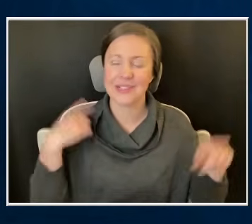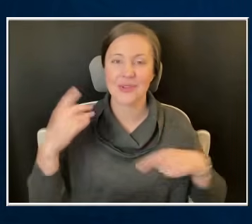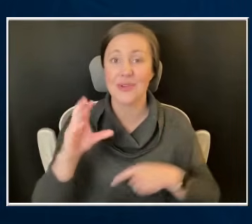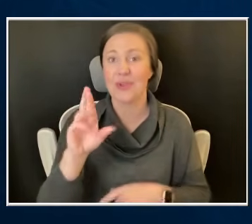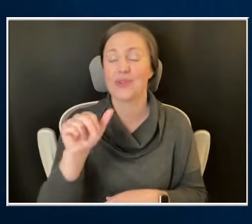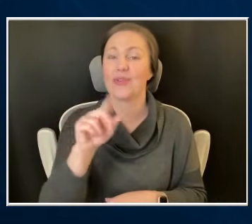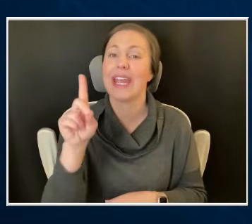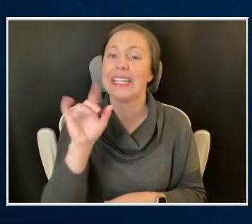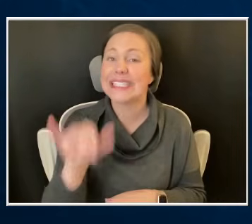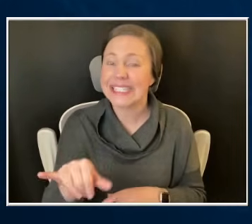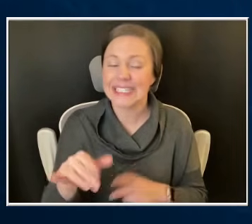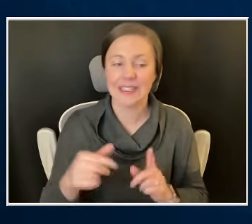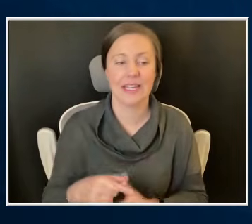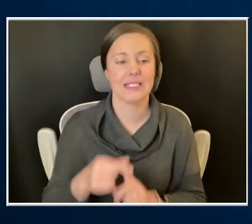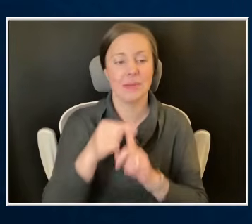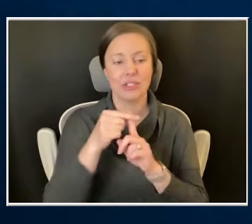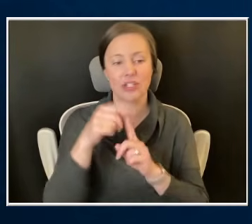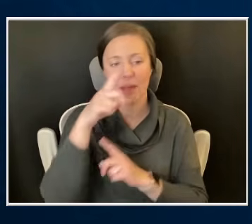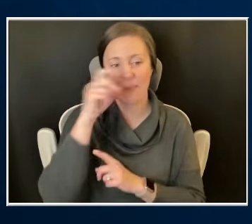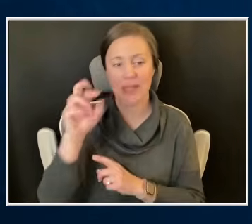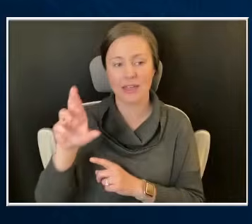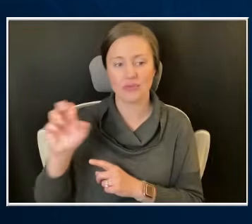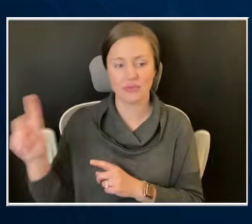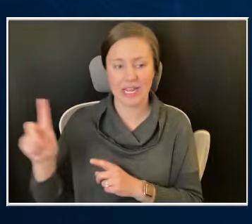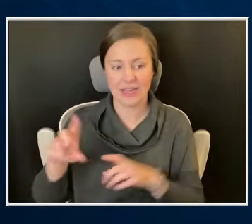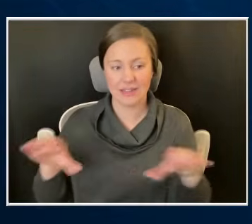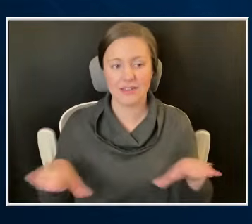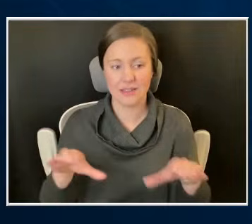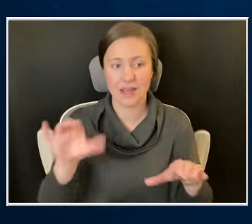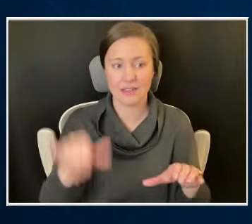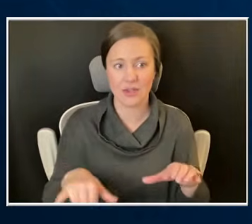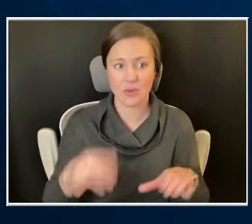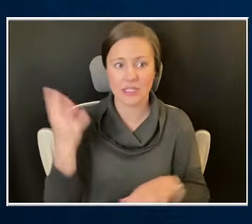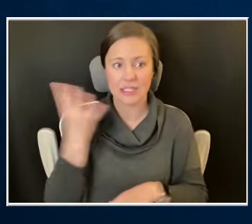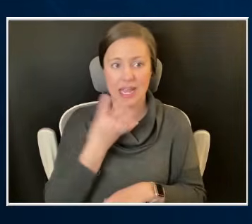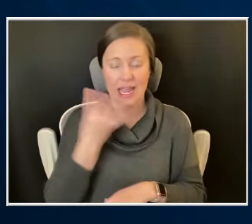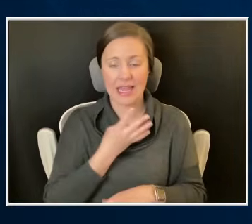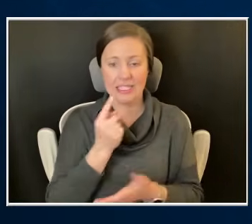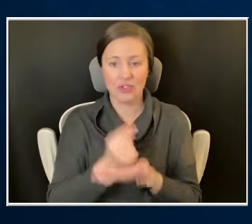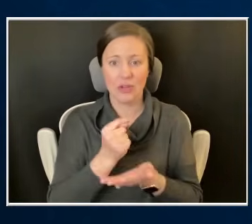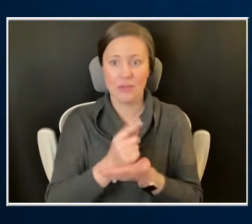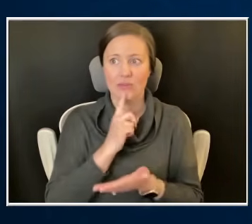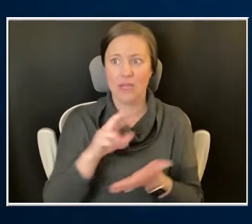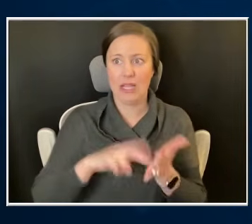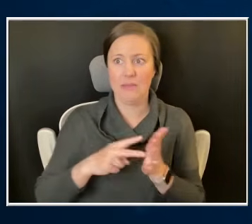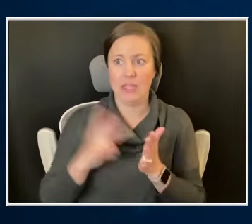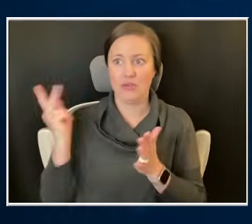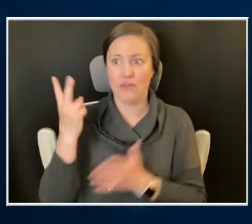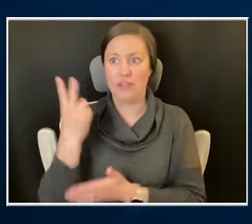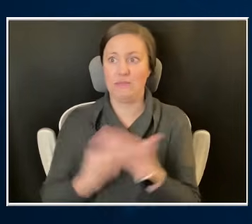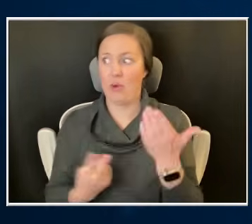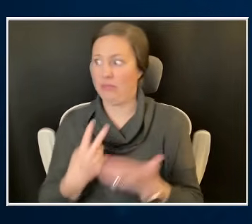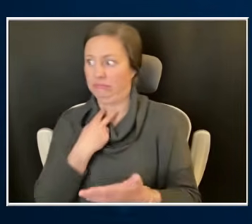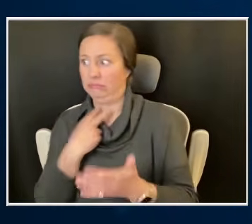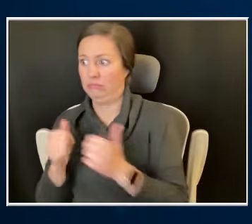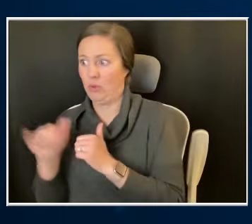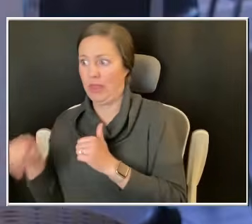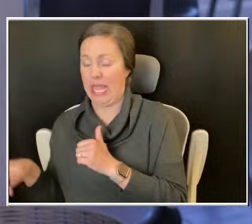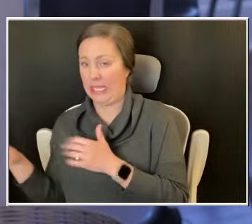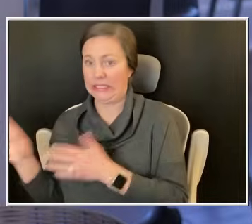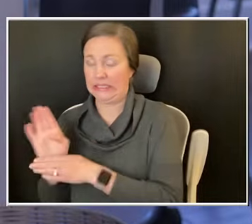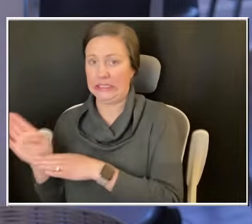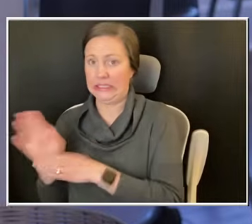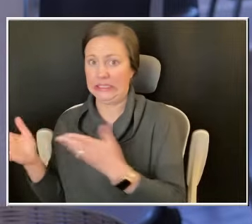especially since Reed does the dialysis treatments. It takes away him and me. And it just takes away